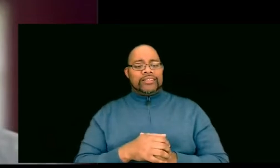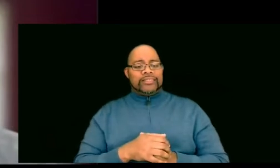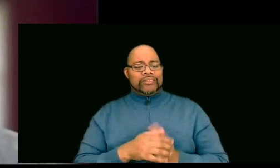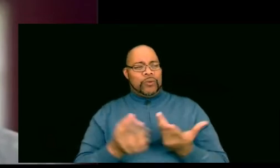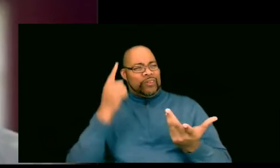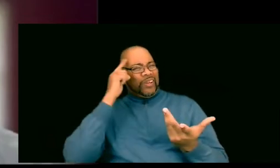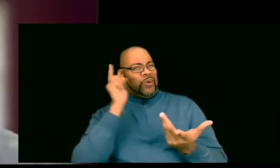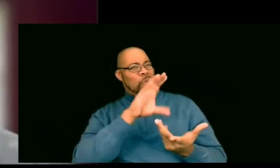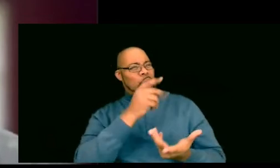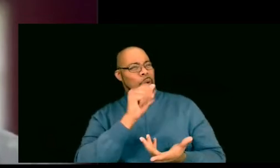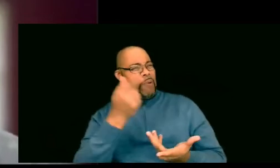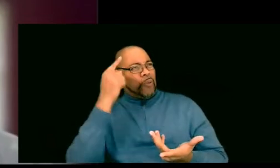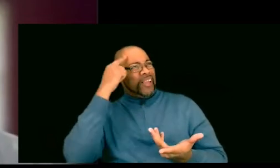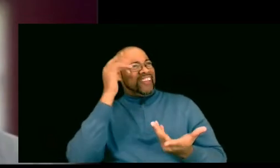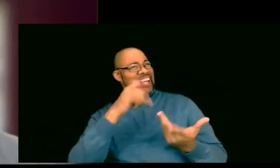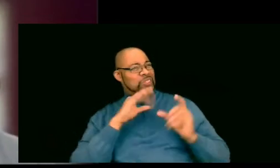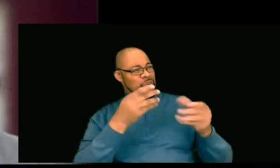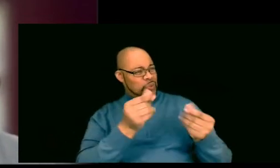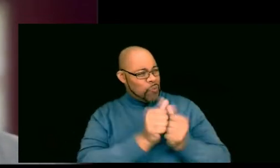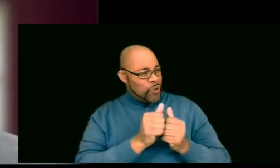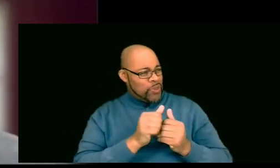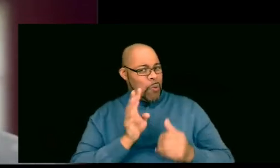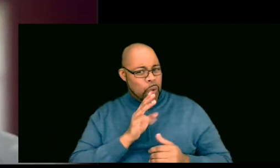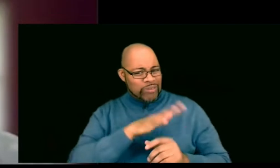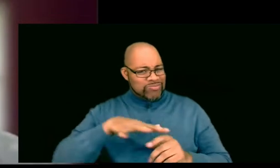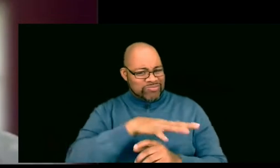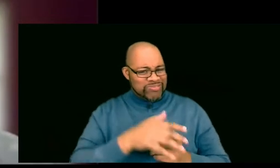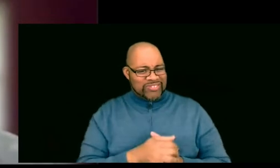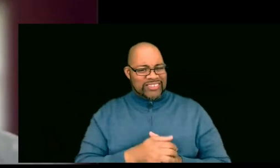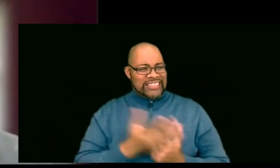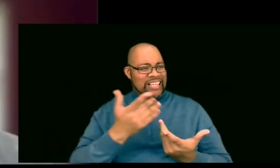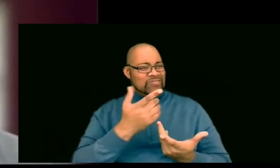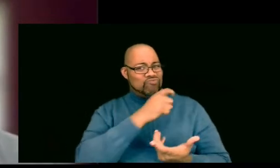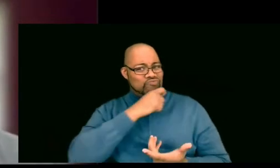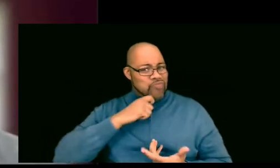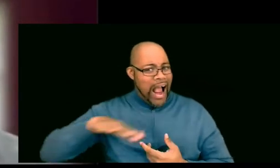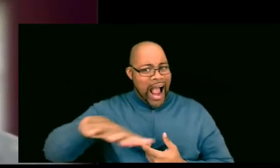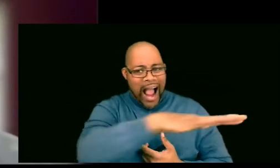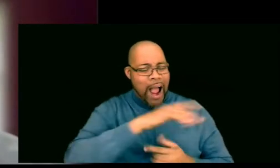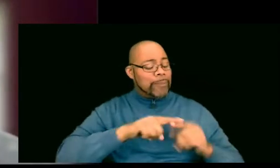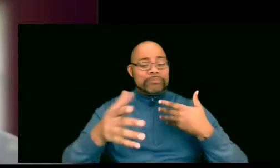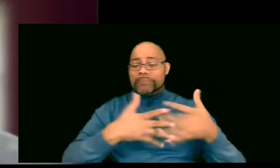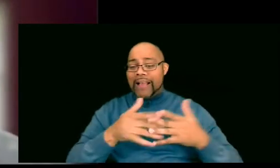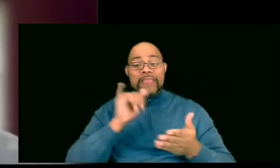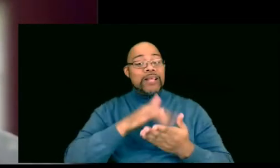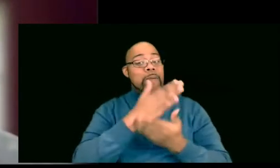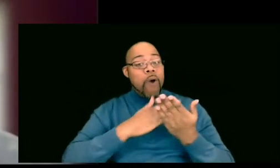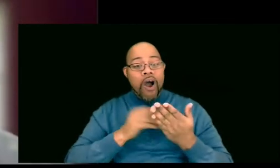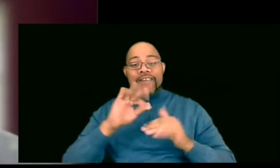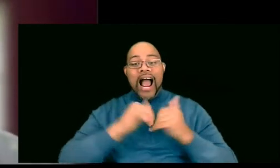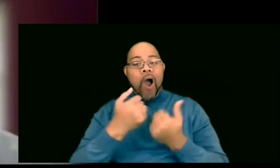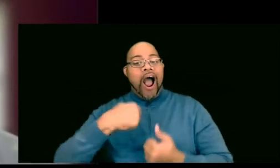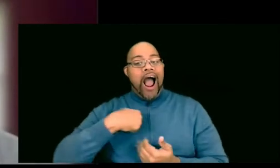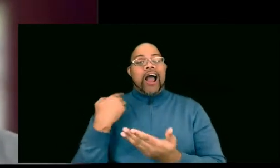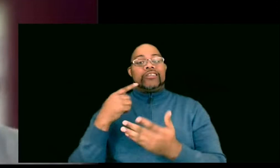who would think go to Oklahoma to deal with aquatics when that was a Dust Bowl at one time. But nevertheless, that is